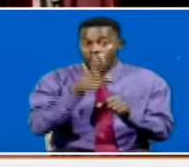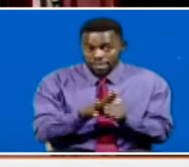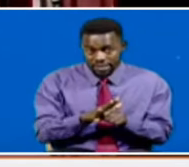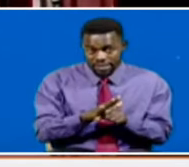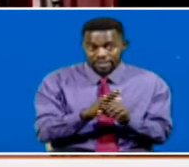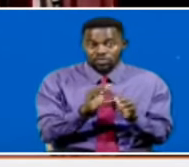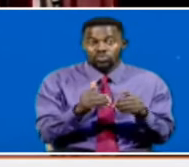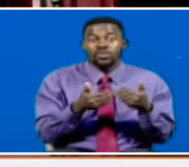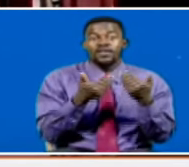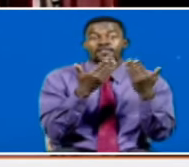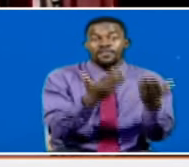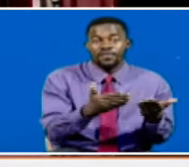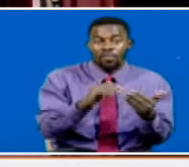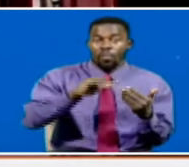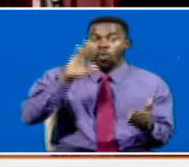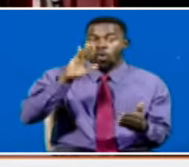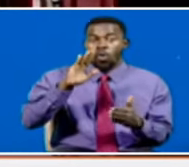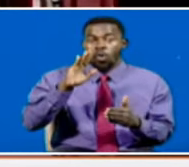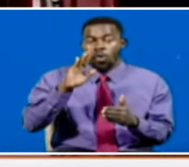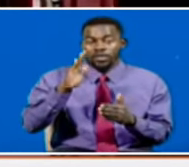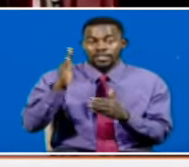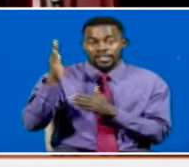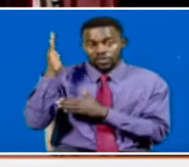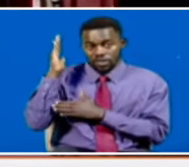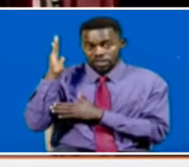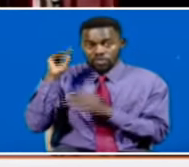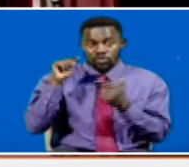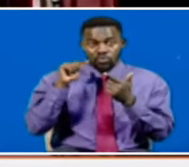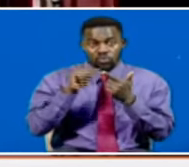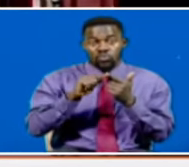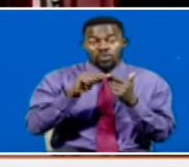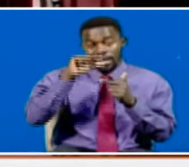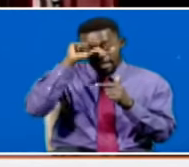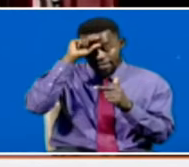County, Governor Arati, and indeed all other governors,